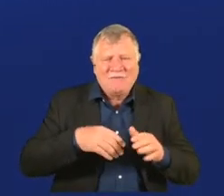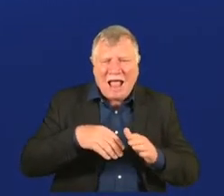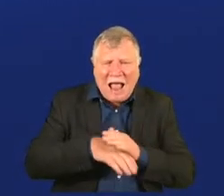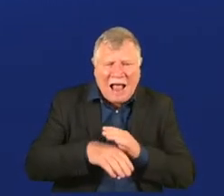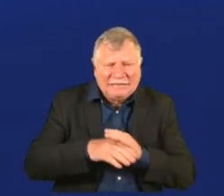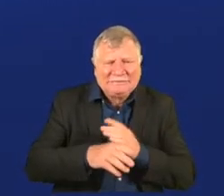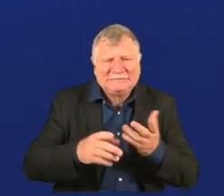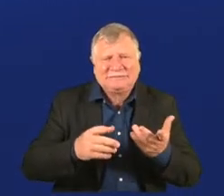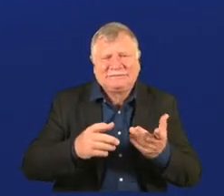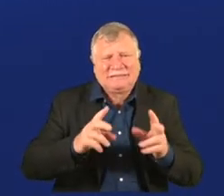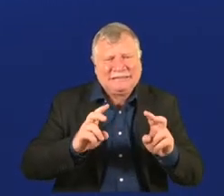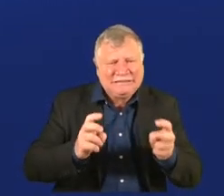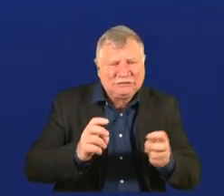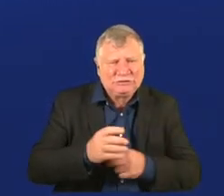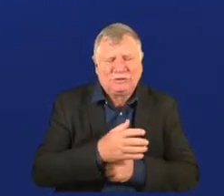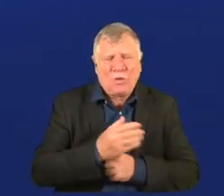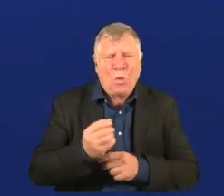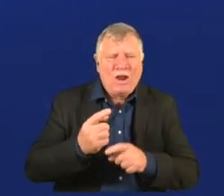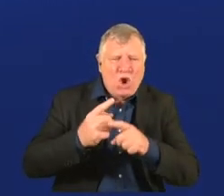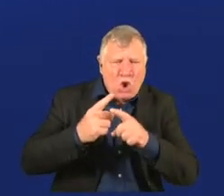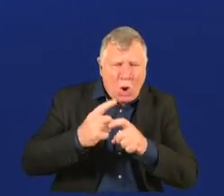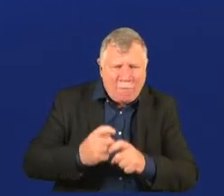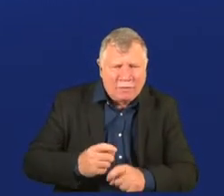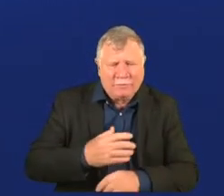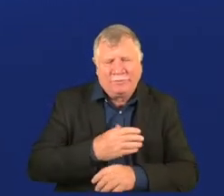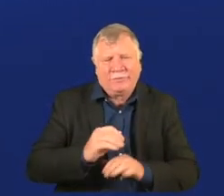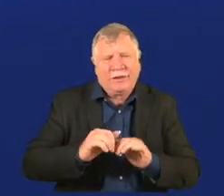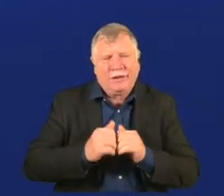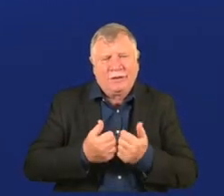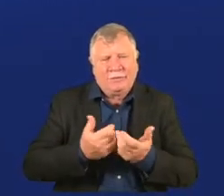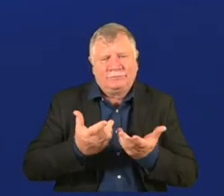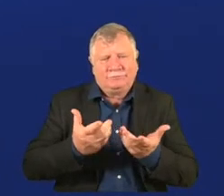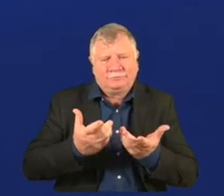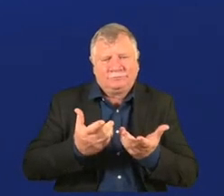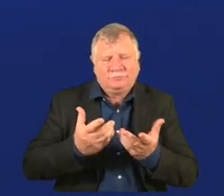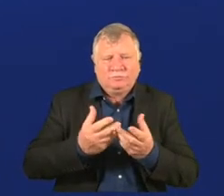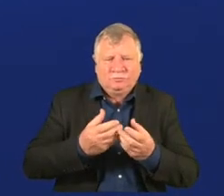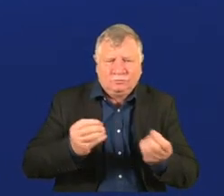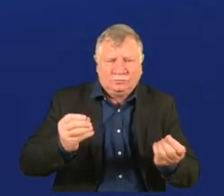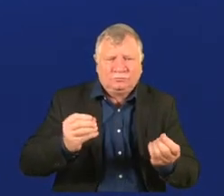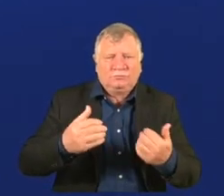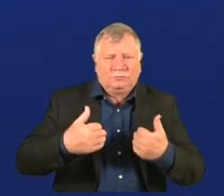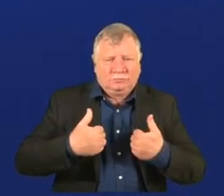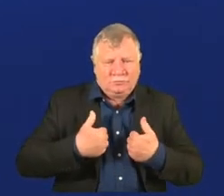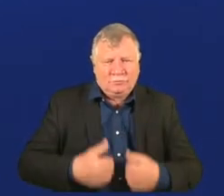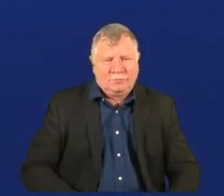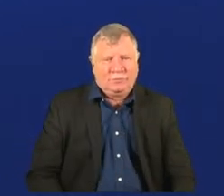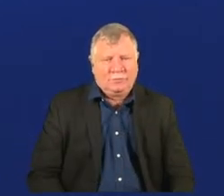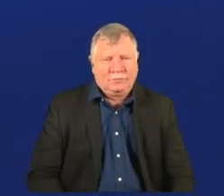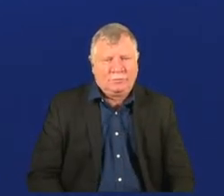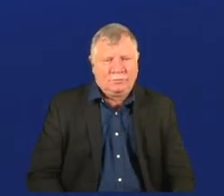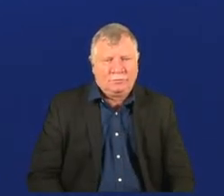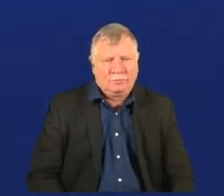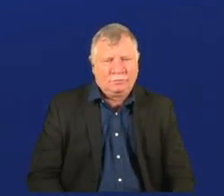what complexities there are, and what viable solutions exist.